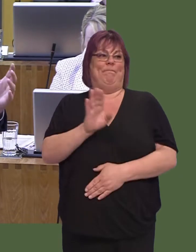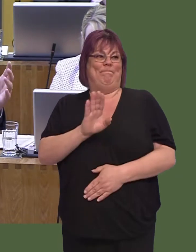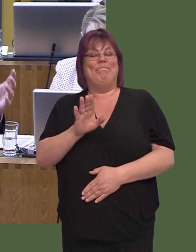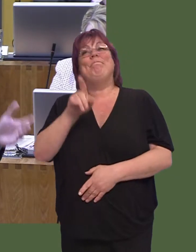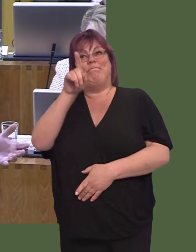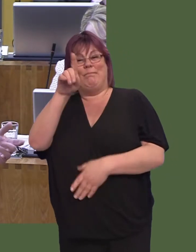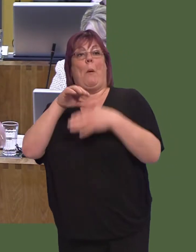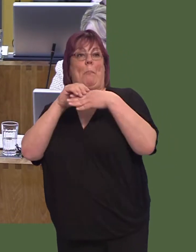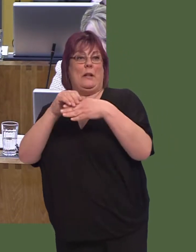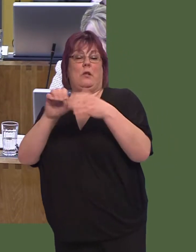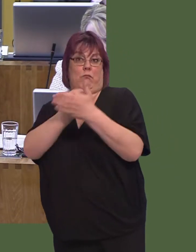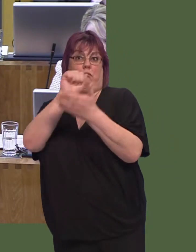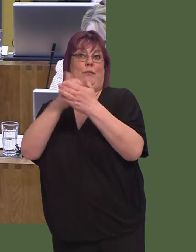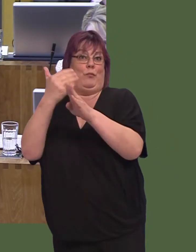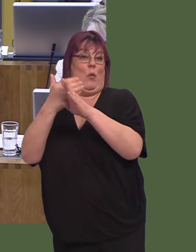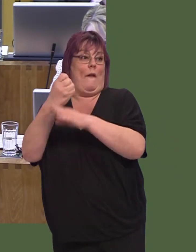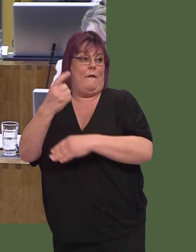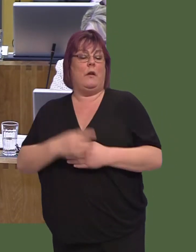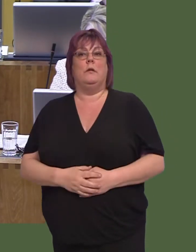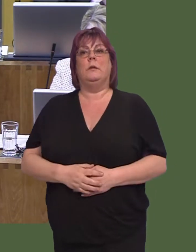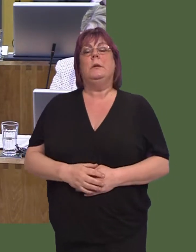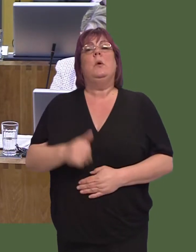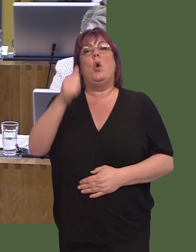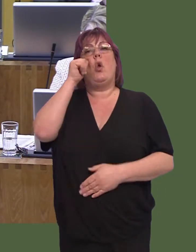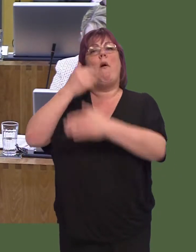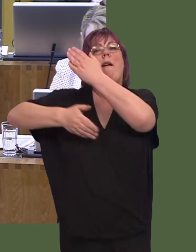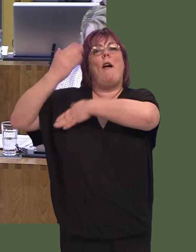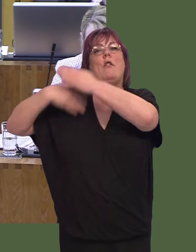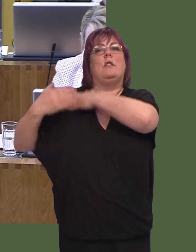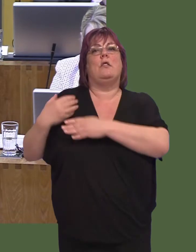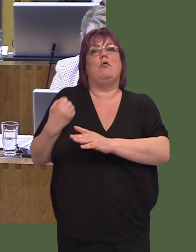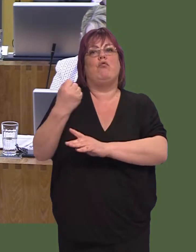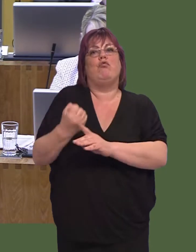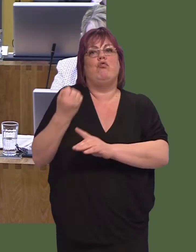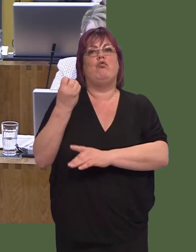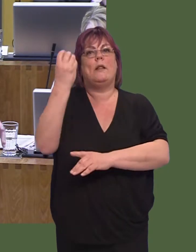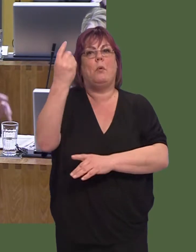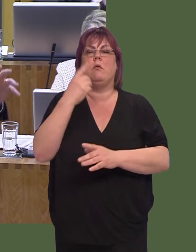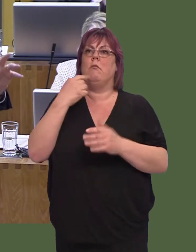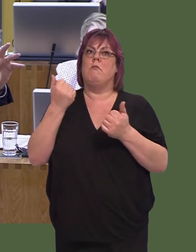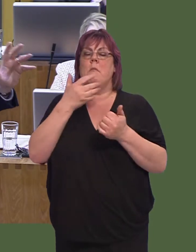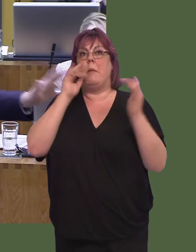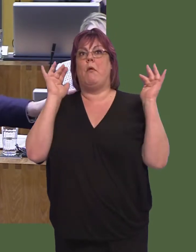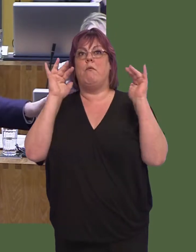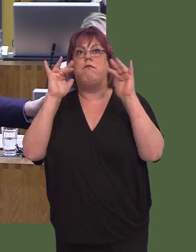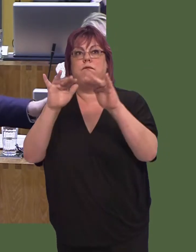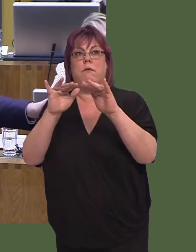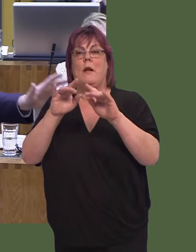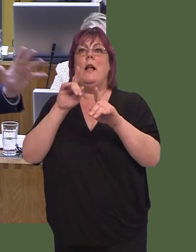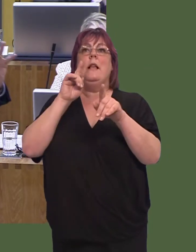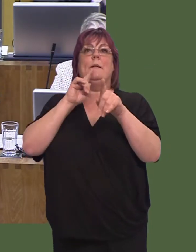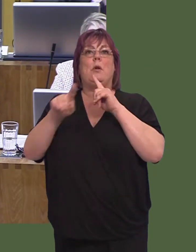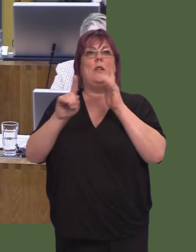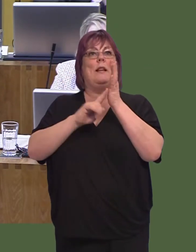saw in Llangollen. We know that heritage railways are an enormous tourist attraction, marketed, of course, at one time as the Great Little Trains of